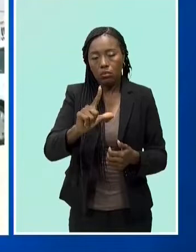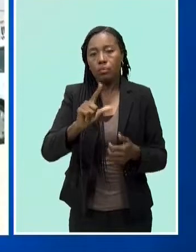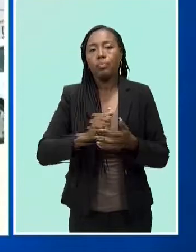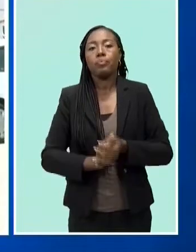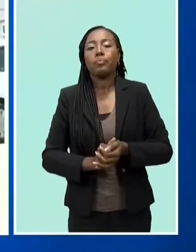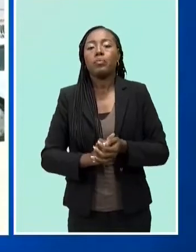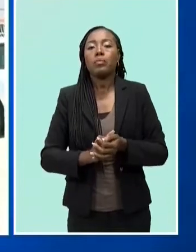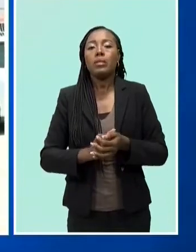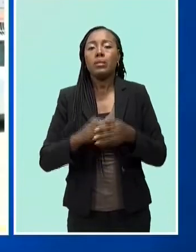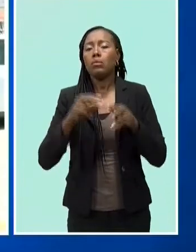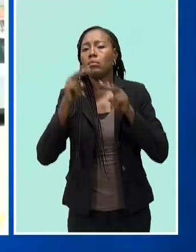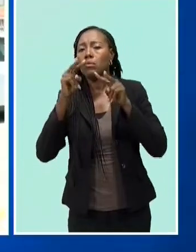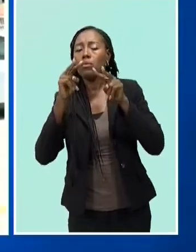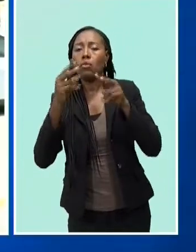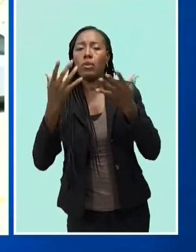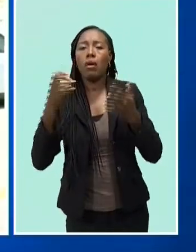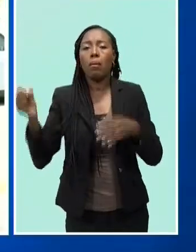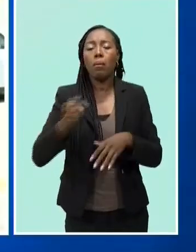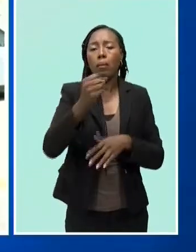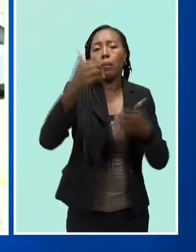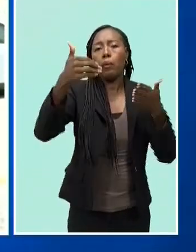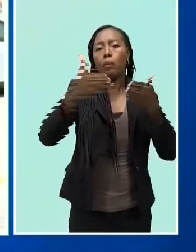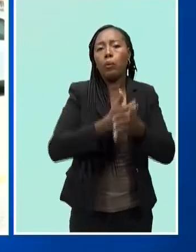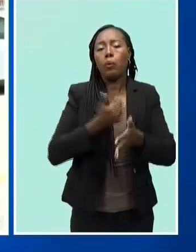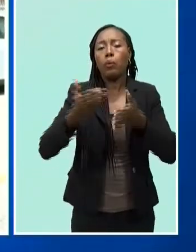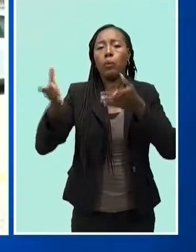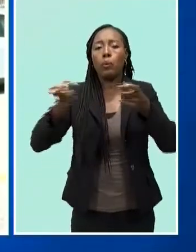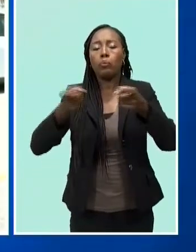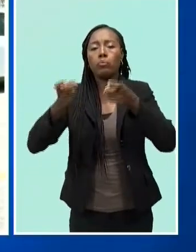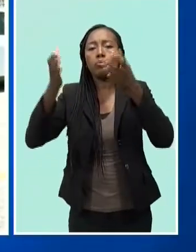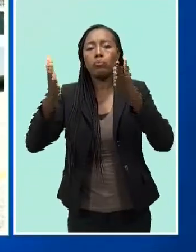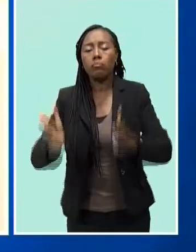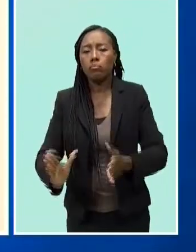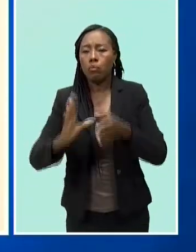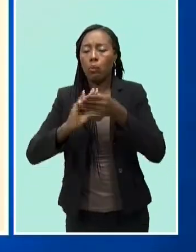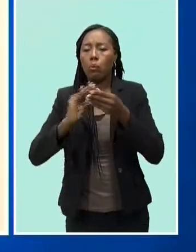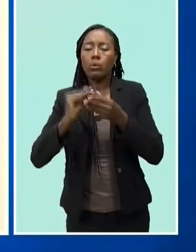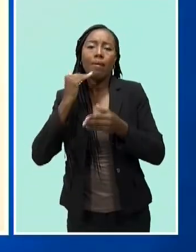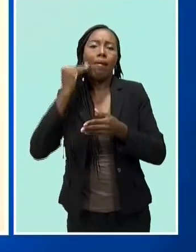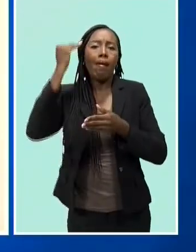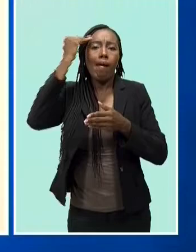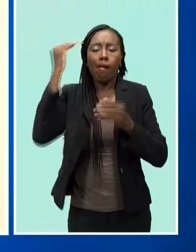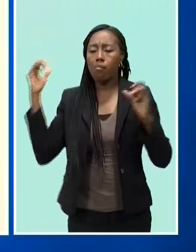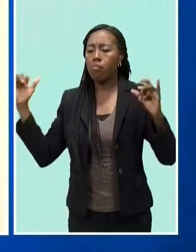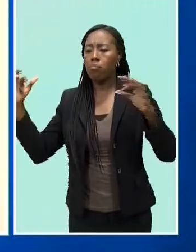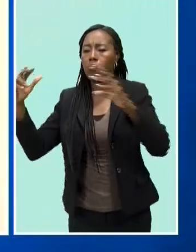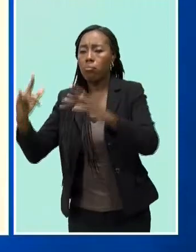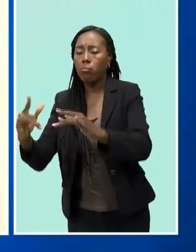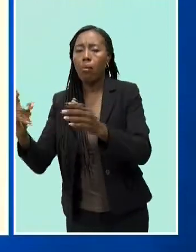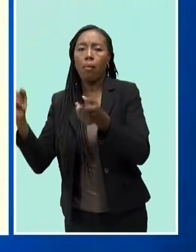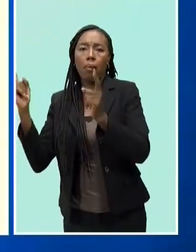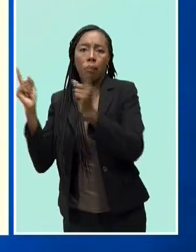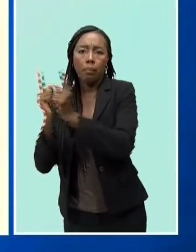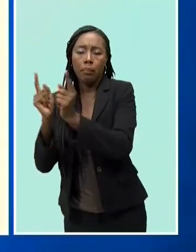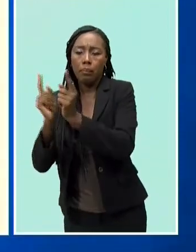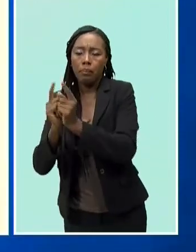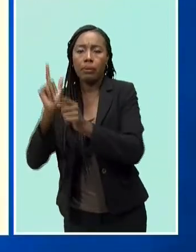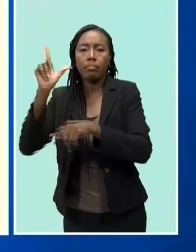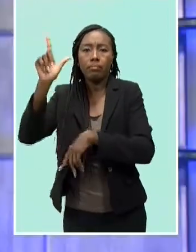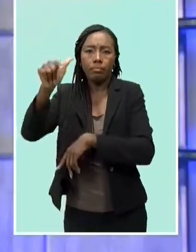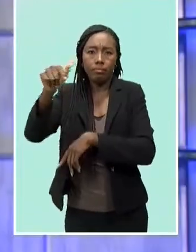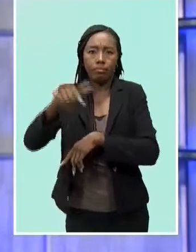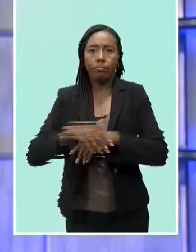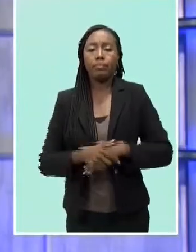anticipated that the appointment of a new chairman will be discussed when the head of state meets opposition leader Bart Jangdio later this